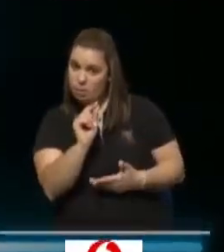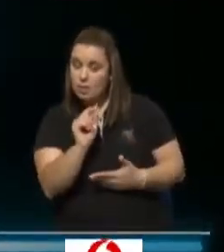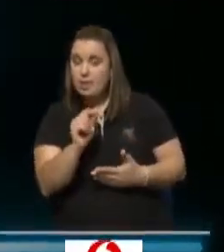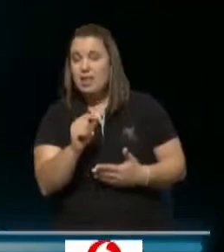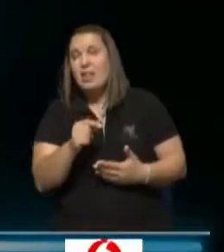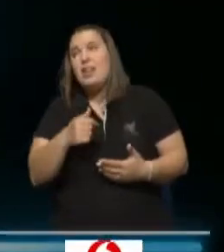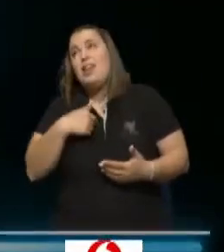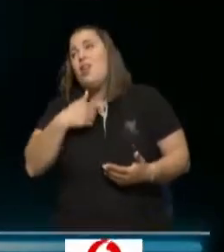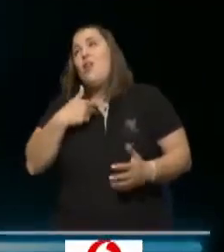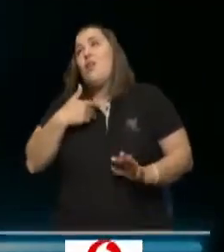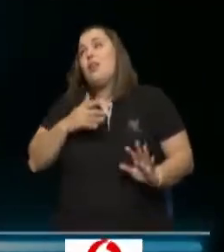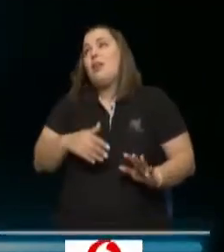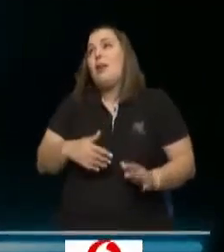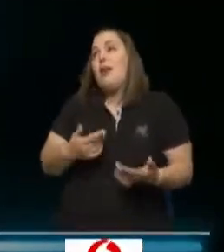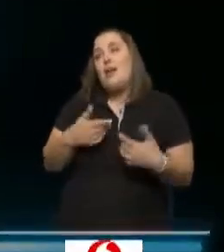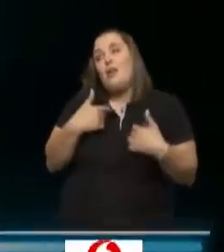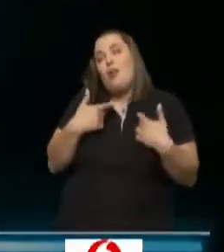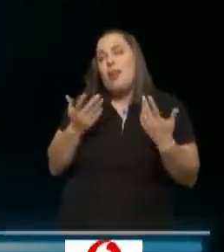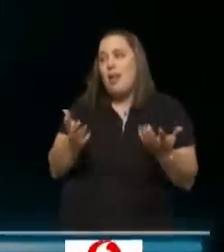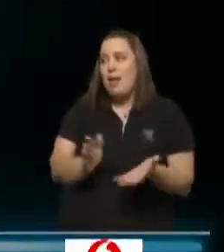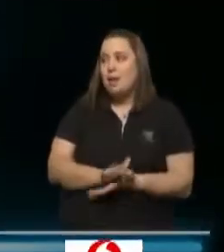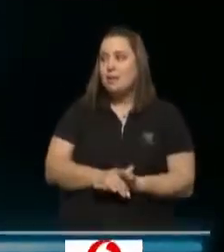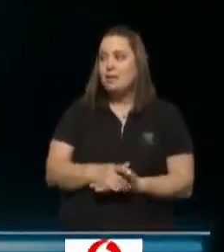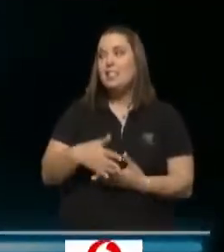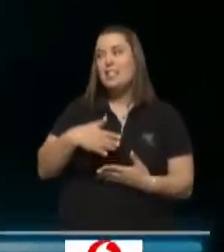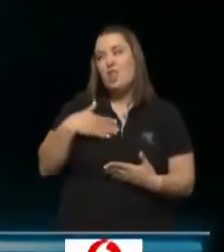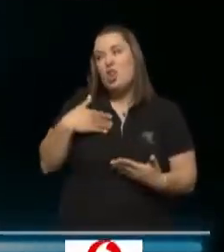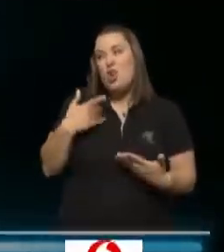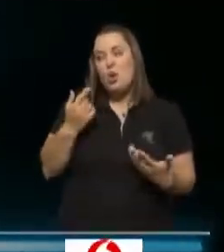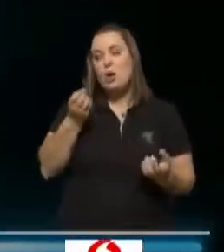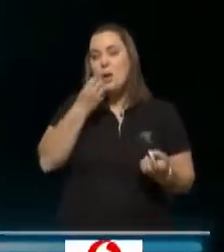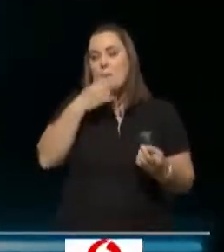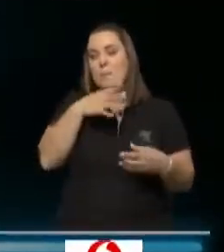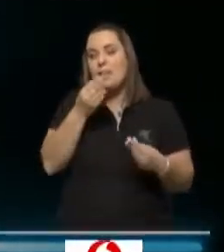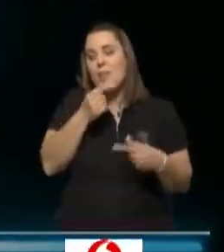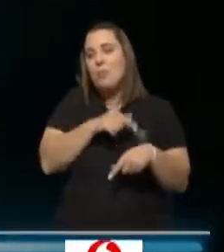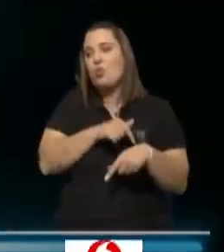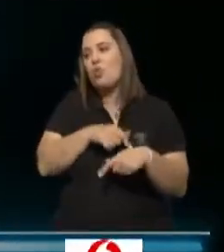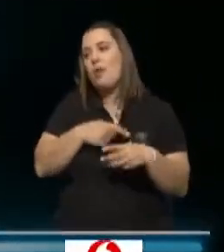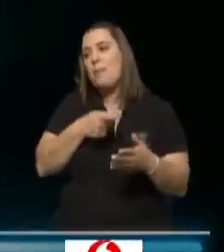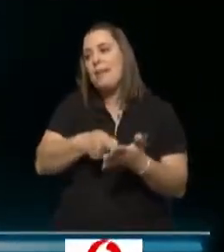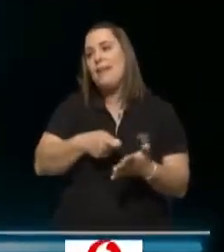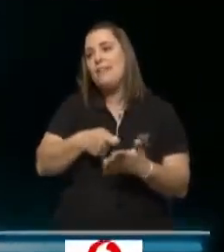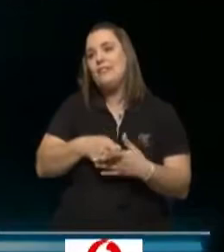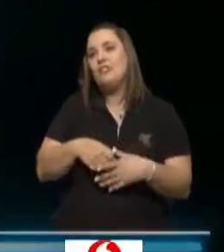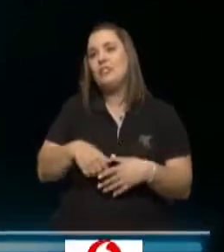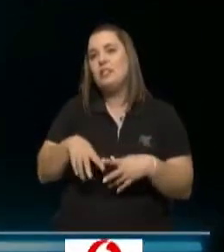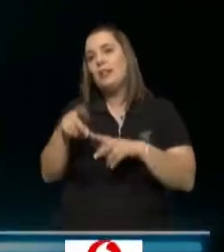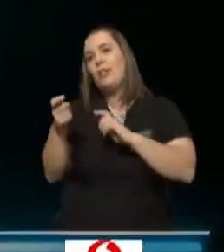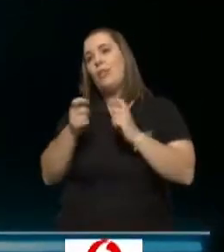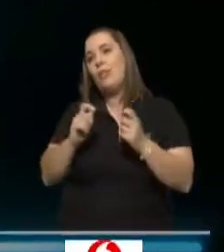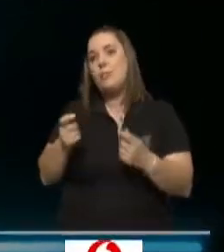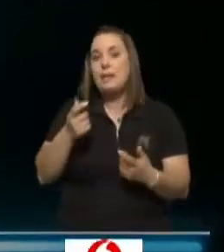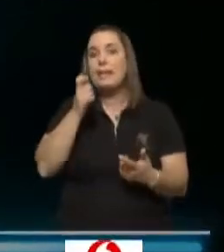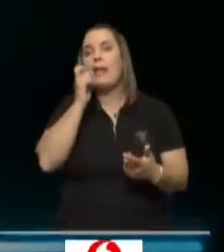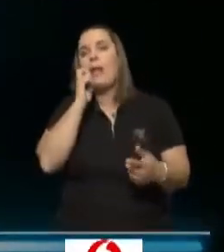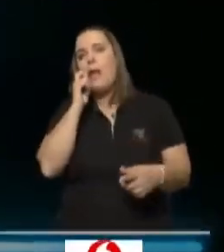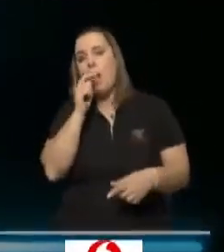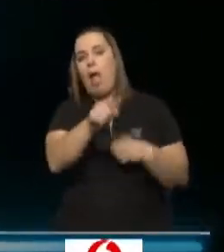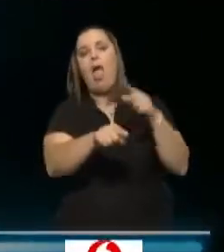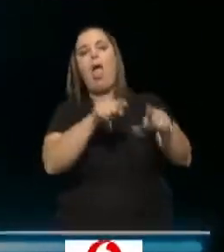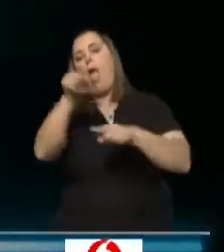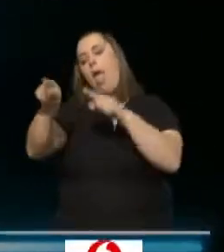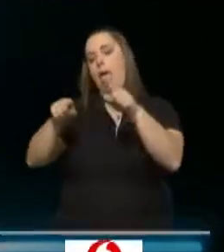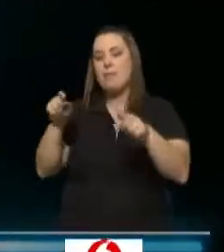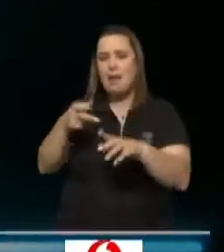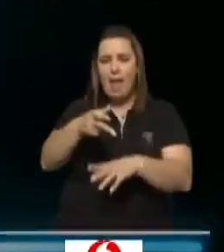us names? I don't want to put the blame on anyone. I don't want to waste time in this discussion